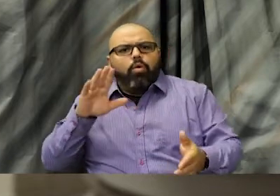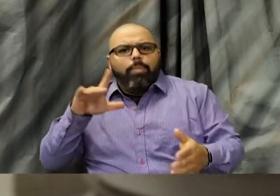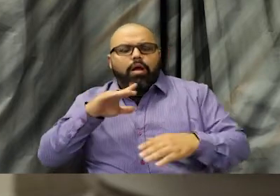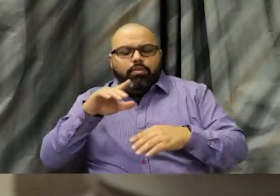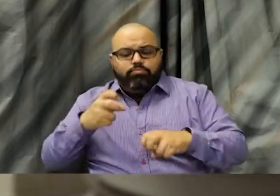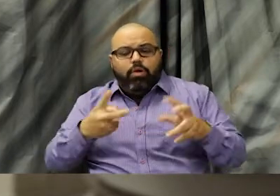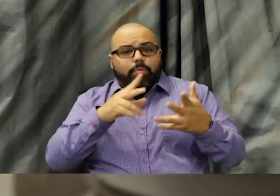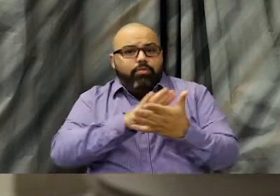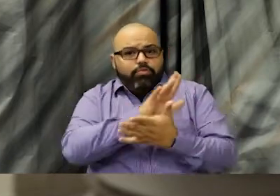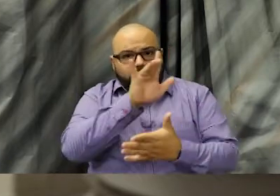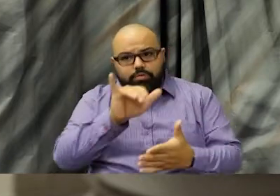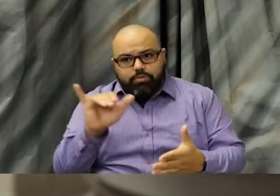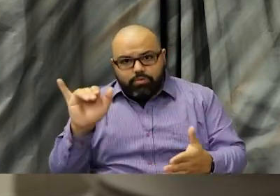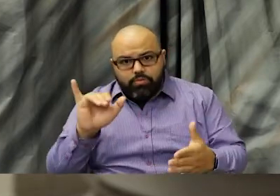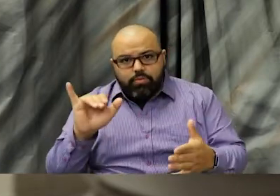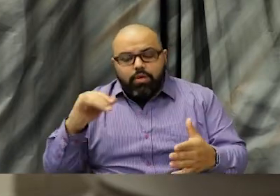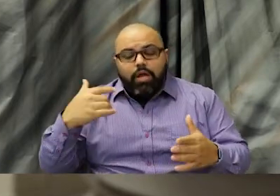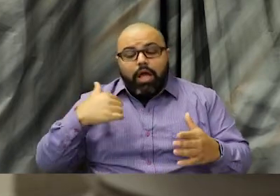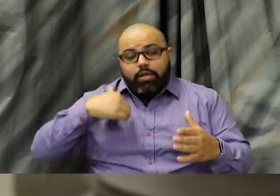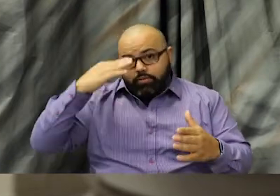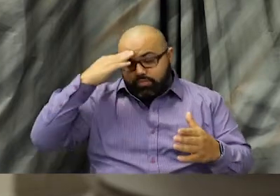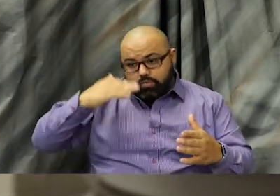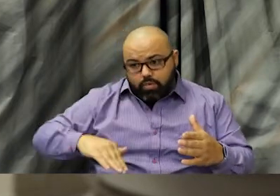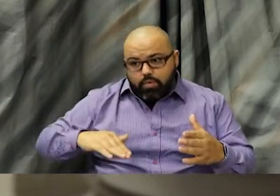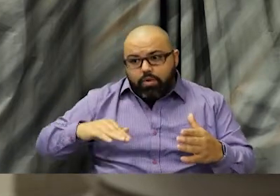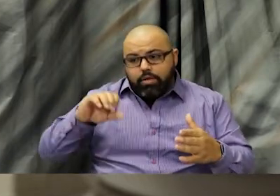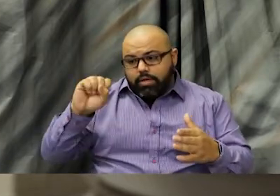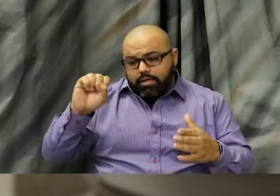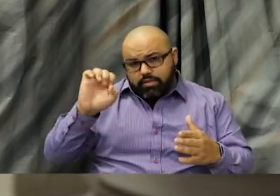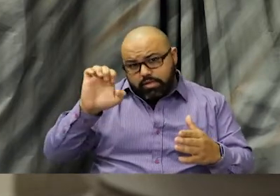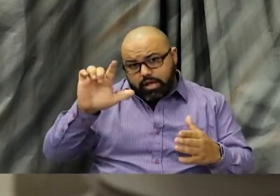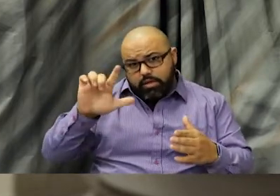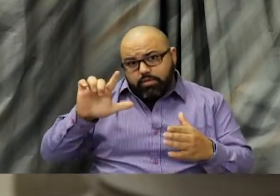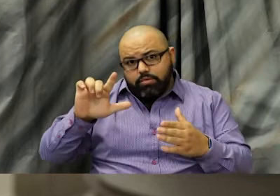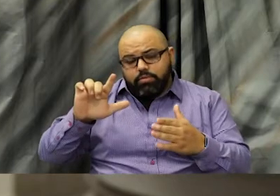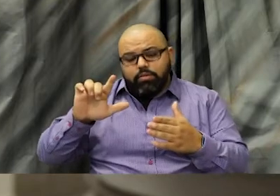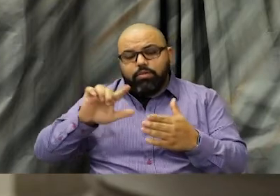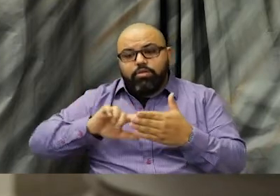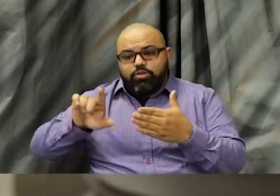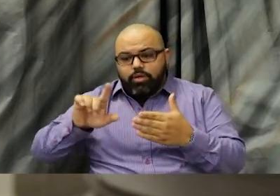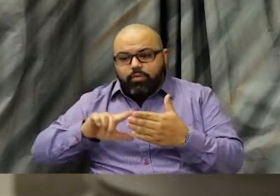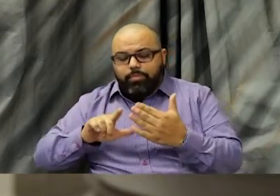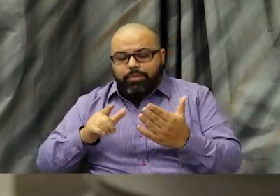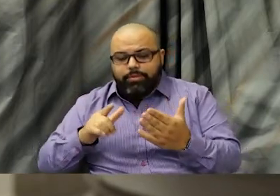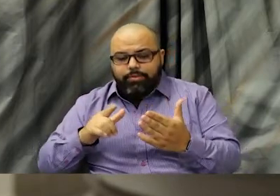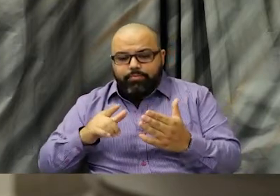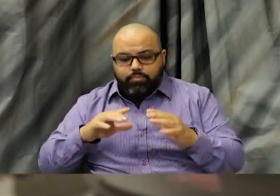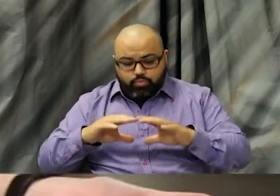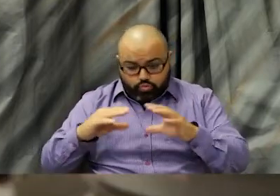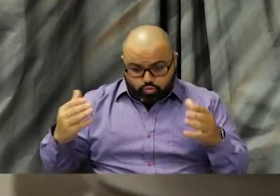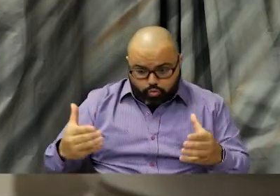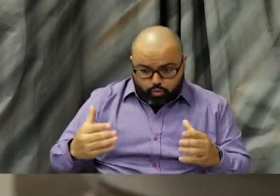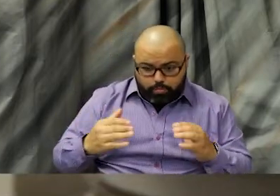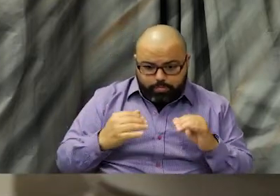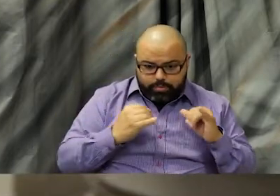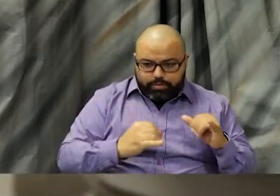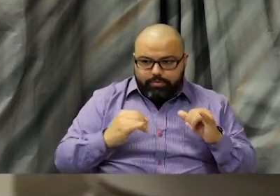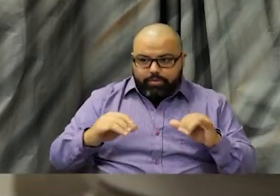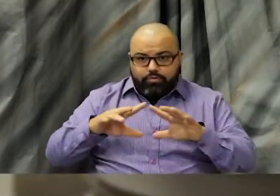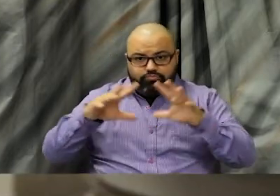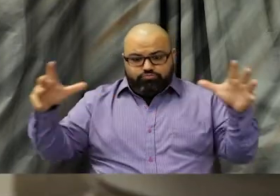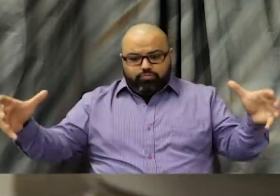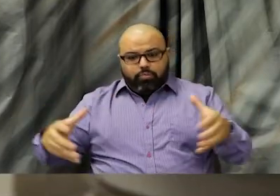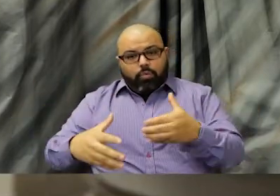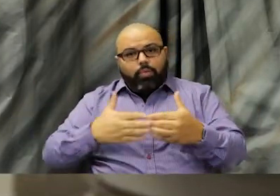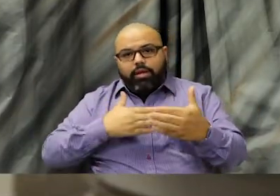on Schoology as well. As you know, SAL checks can be either group, individual, whole